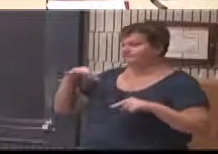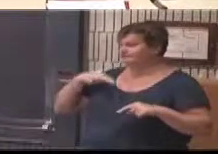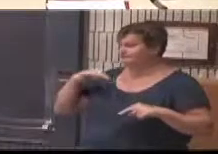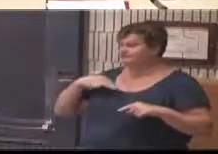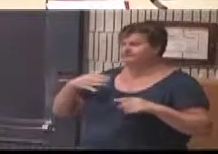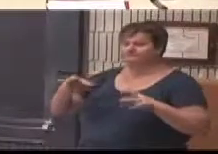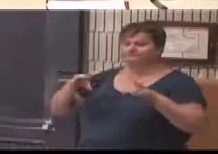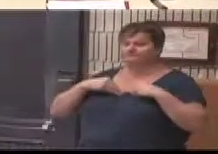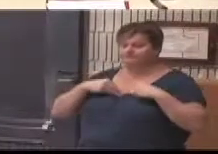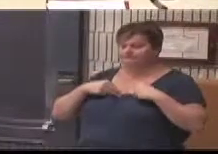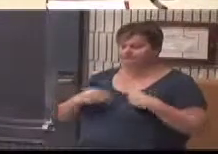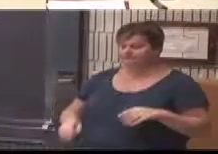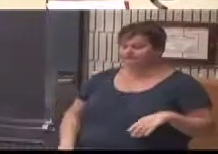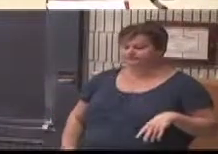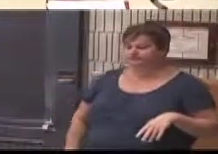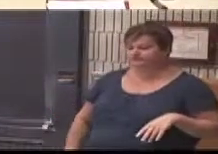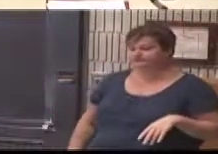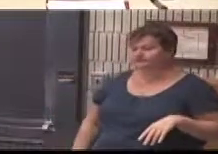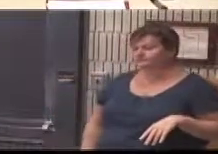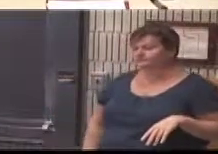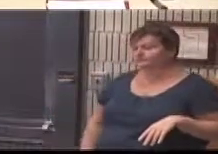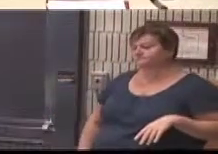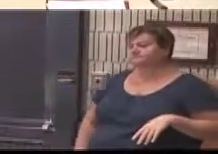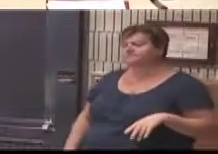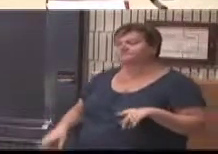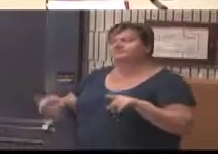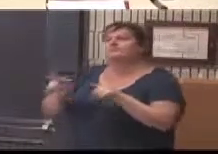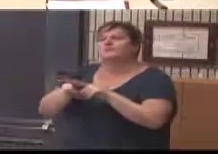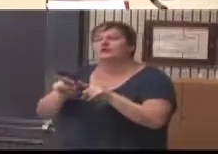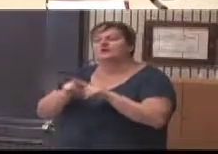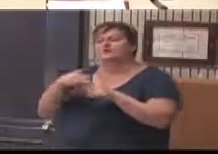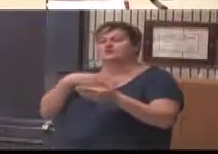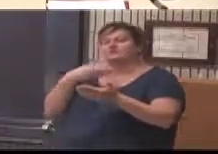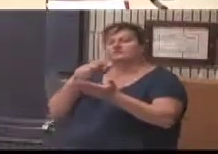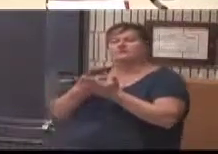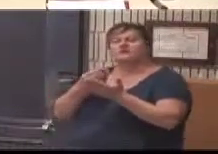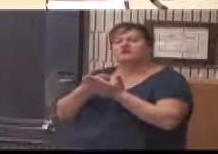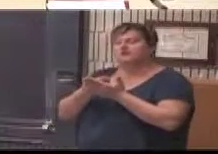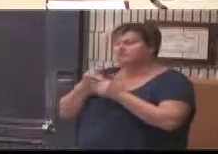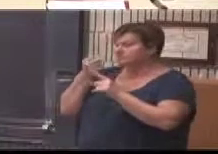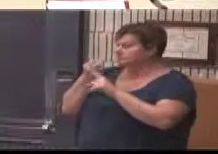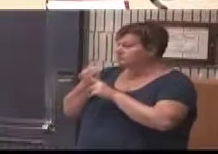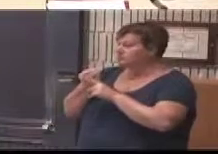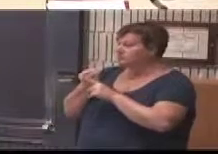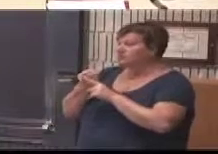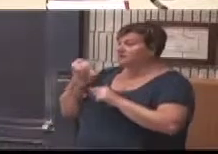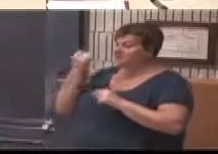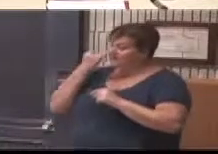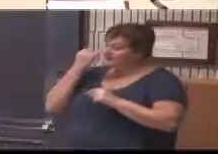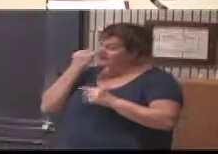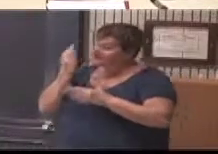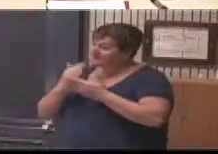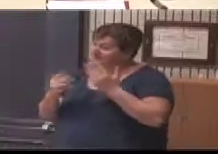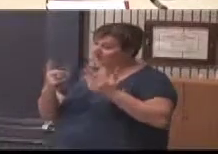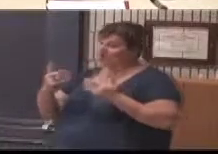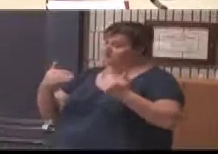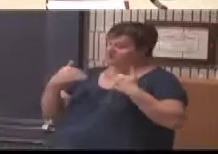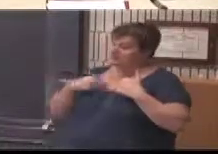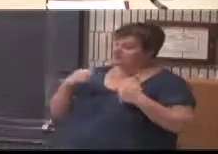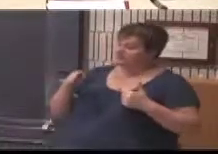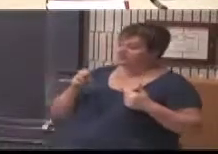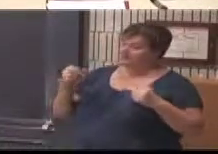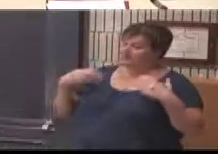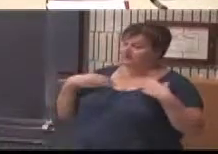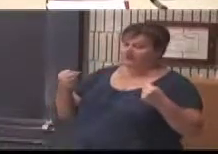it. There's also, there can be financial ramifications down the road. If someone has